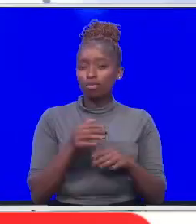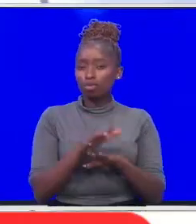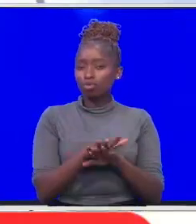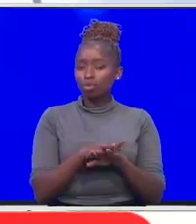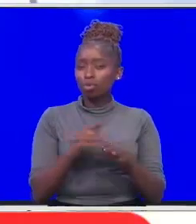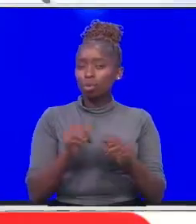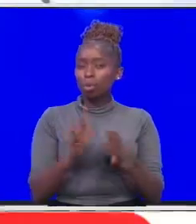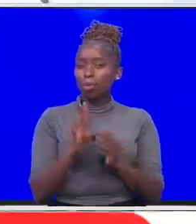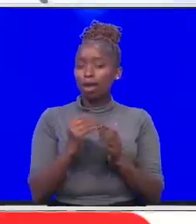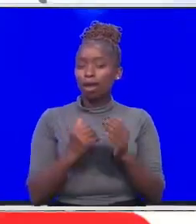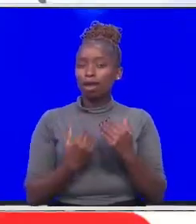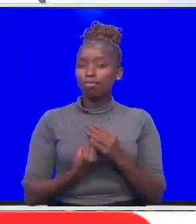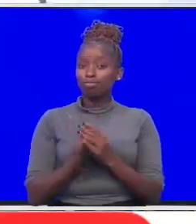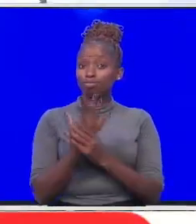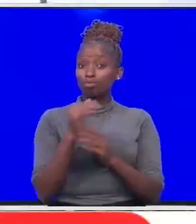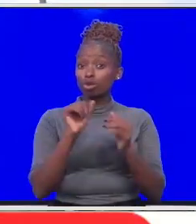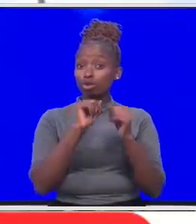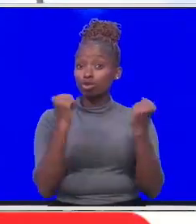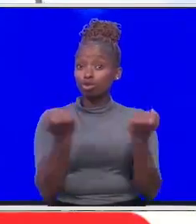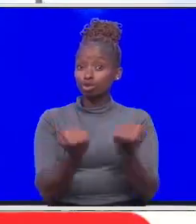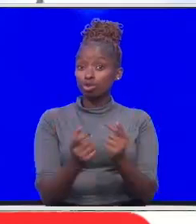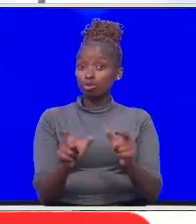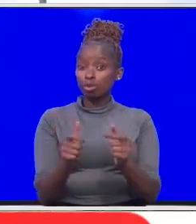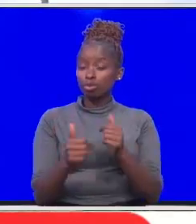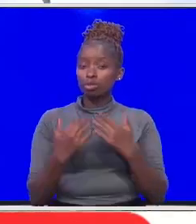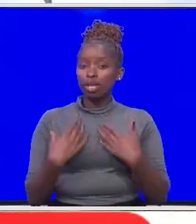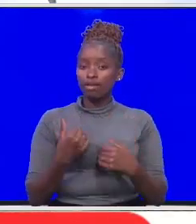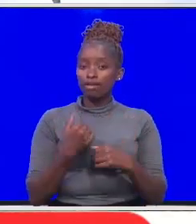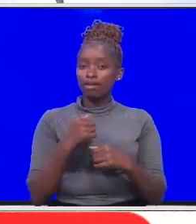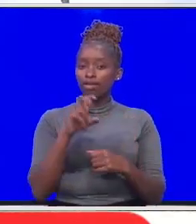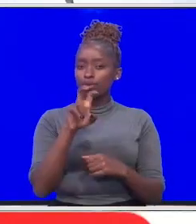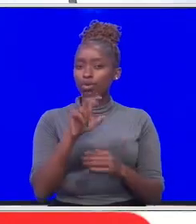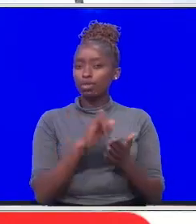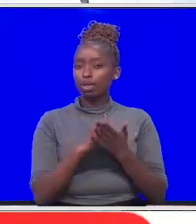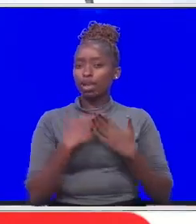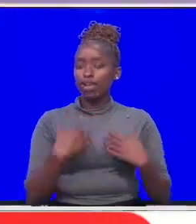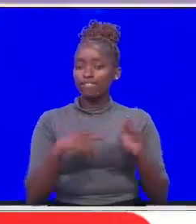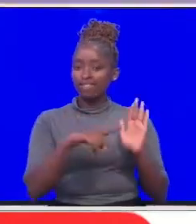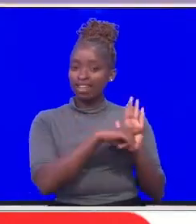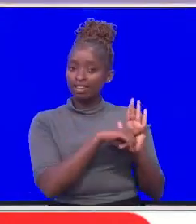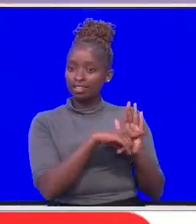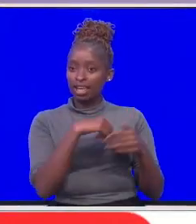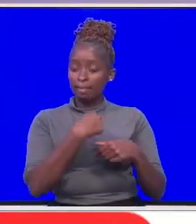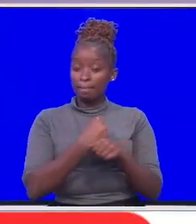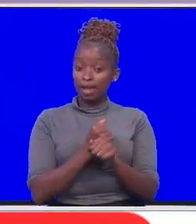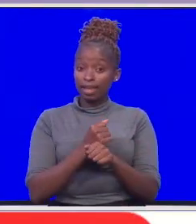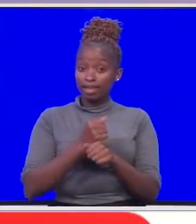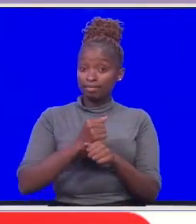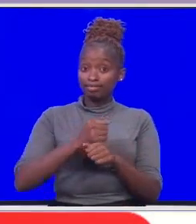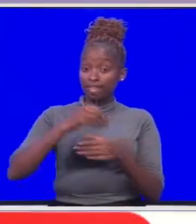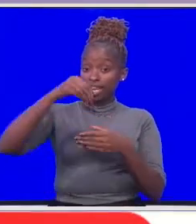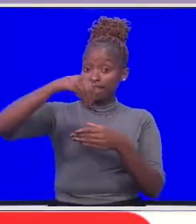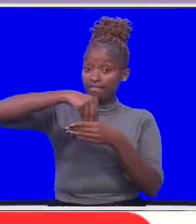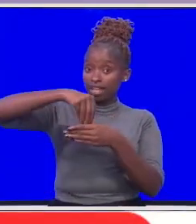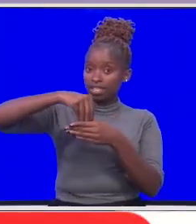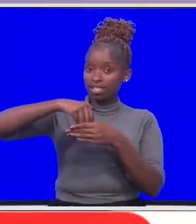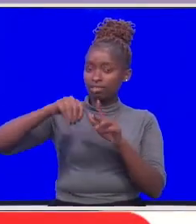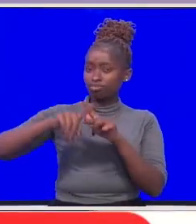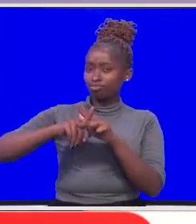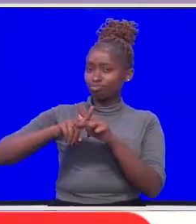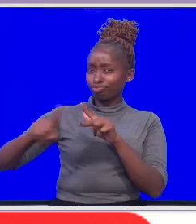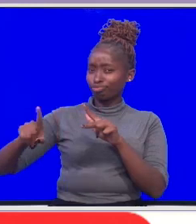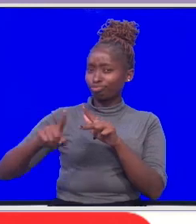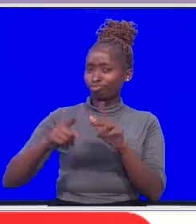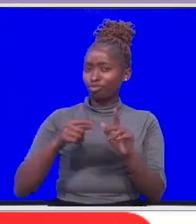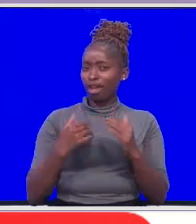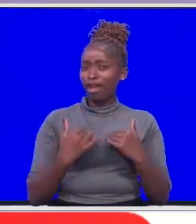of social media that paints the region negatively. This scares away investors. Negative imagery strongly impacts investor